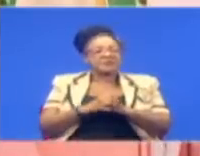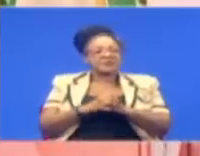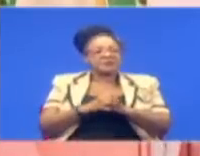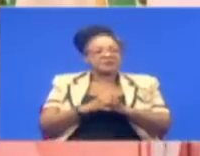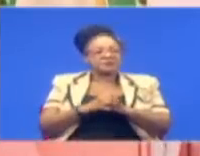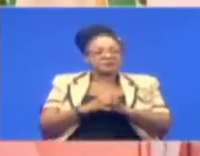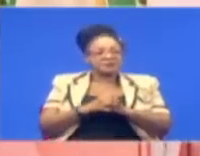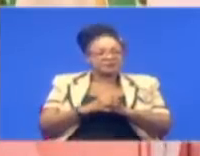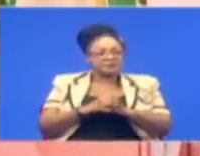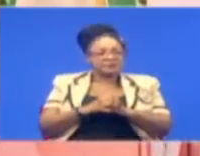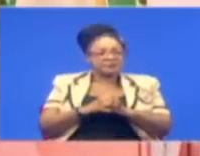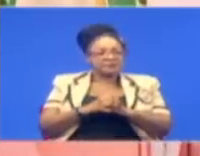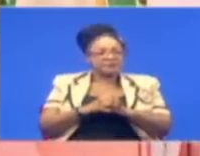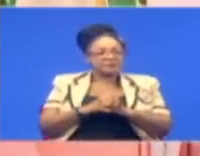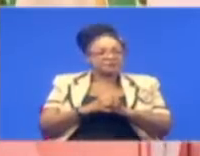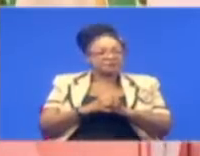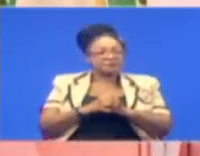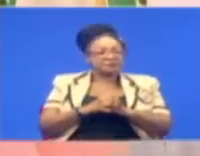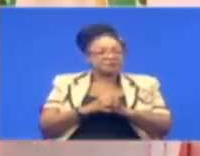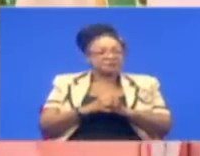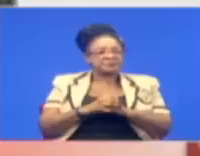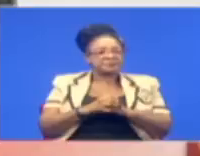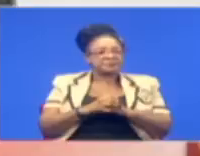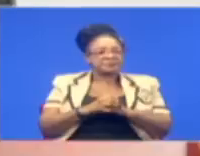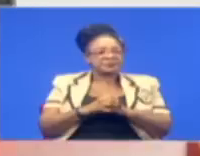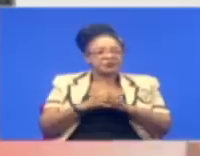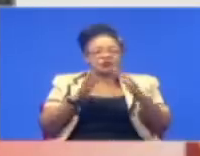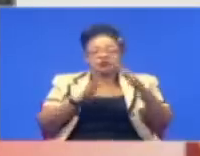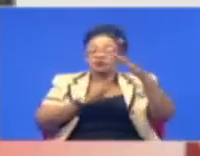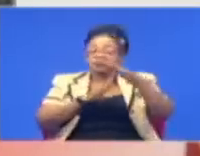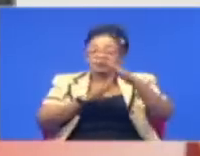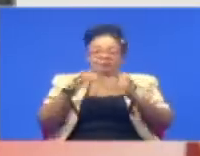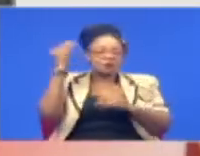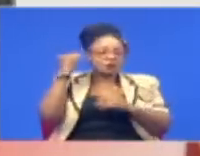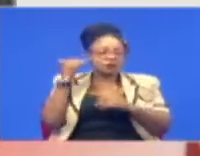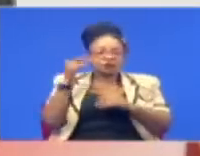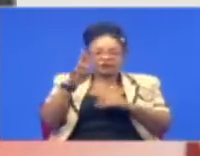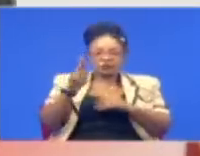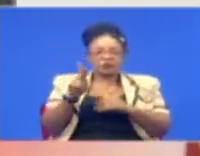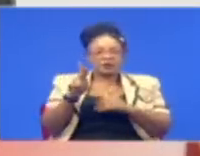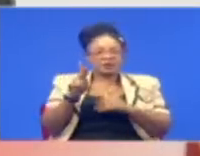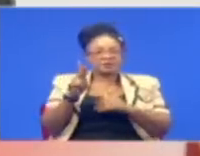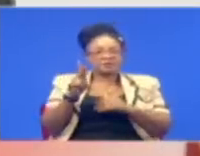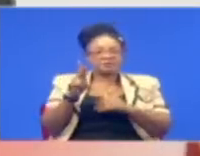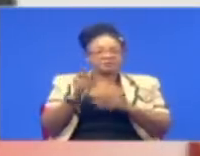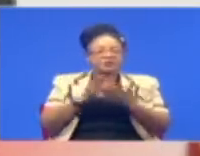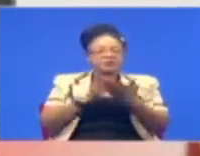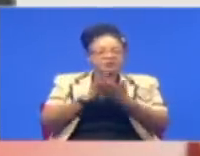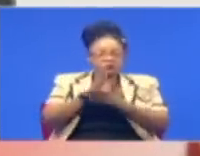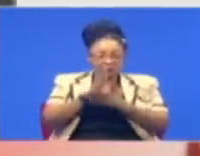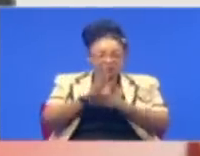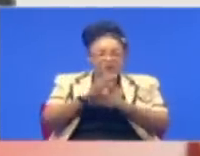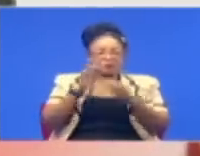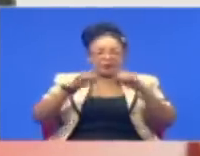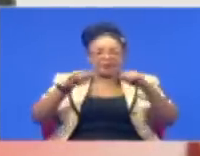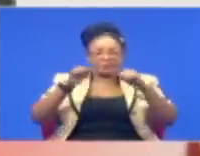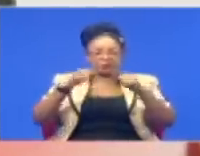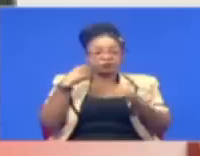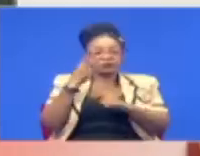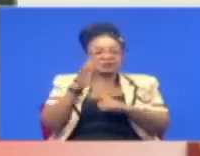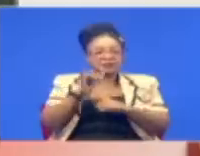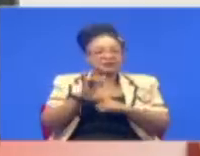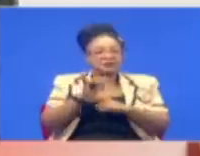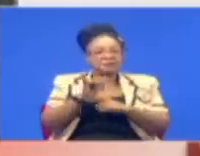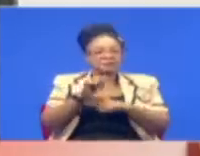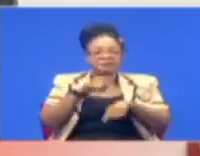Thank you, my lord. Supreme Court of United Kingdom, and I'm sure my lord will be able to see this during